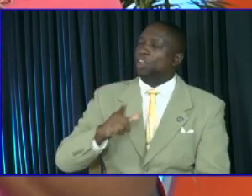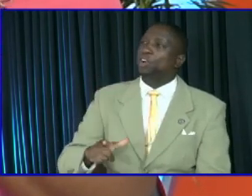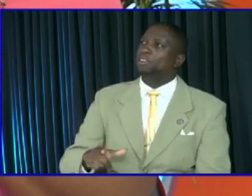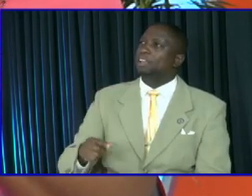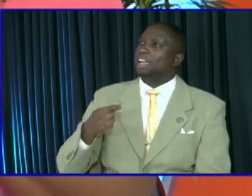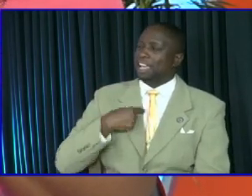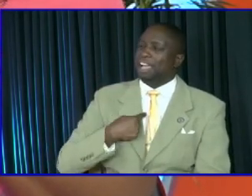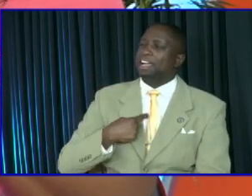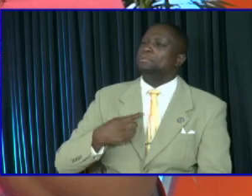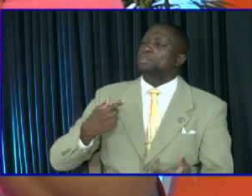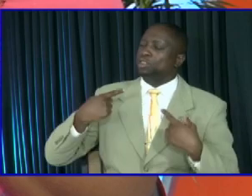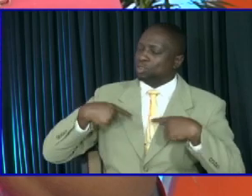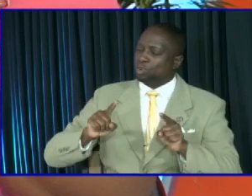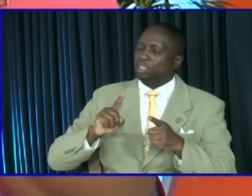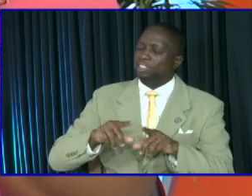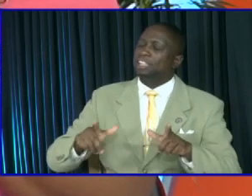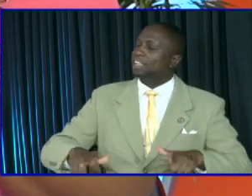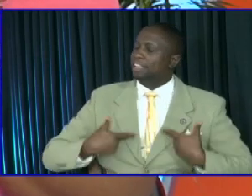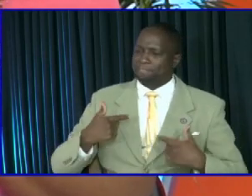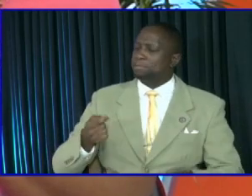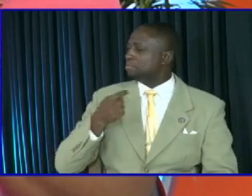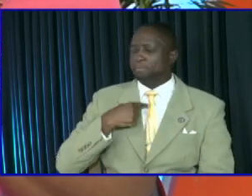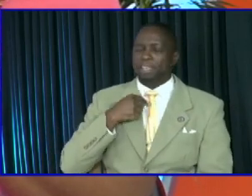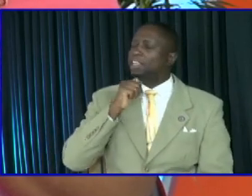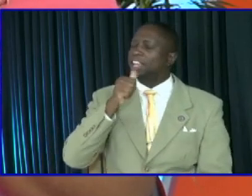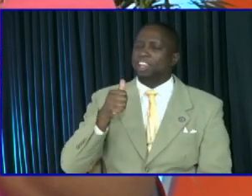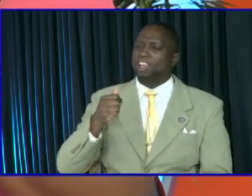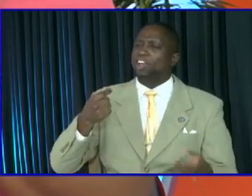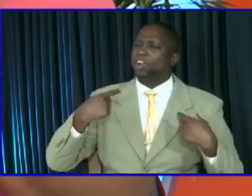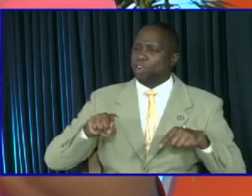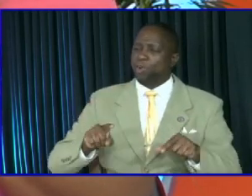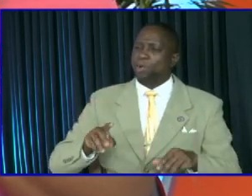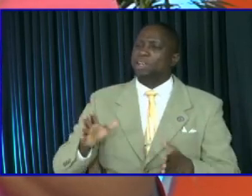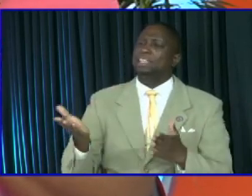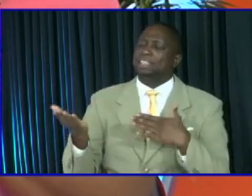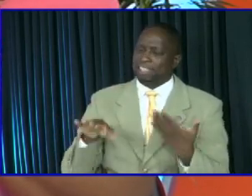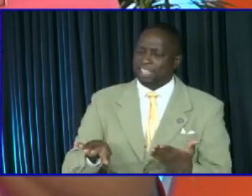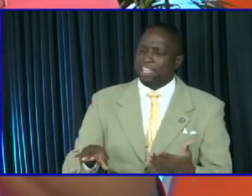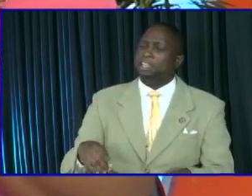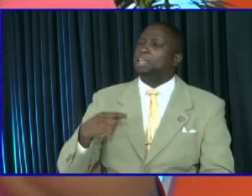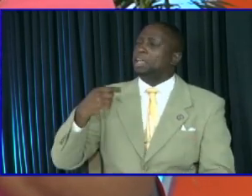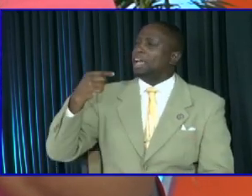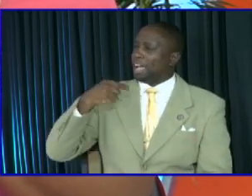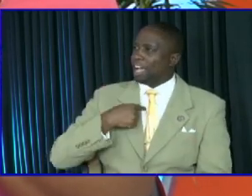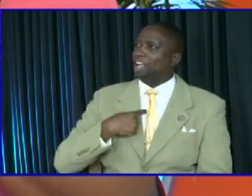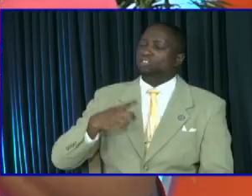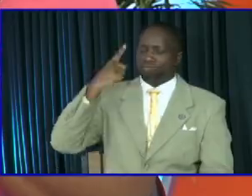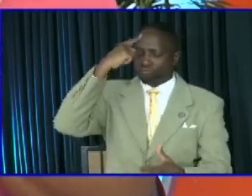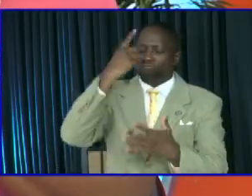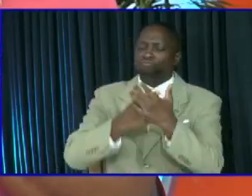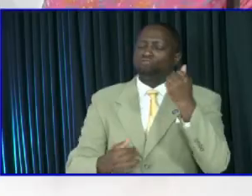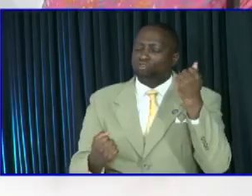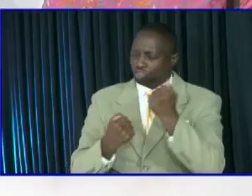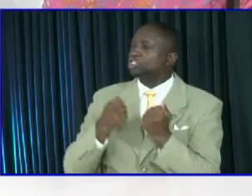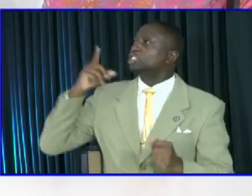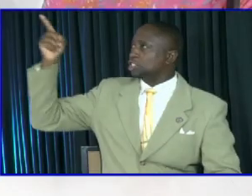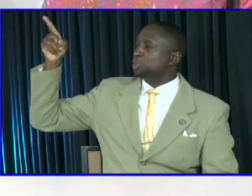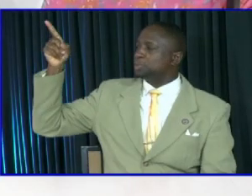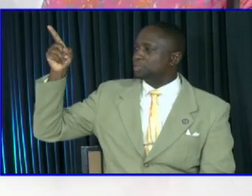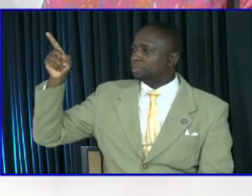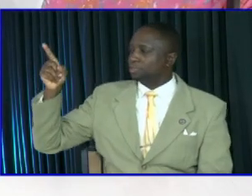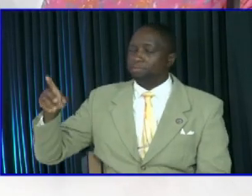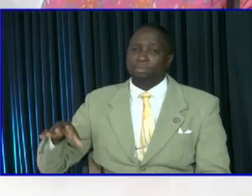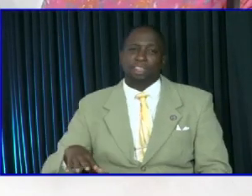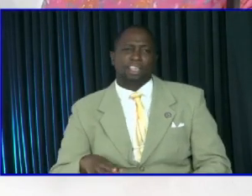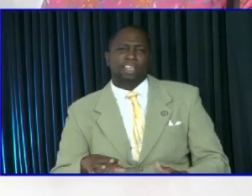I am going to live. I shall not die. I am going to live. I trust you." And so